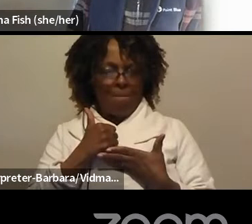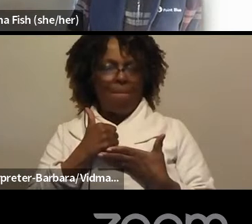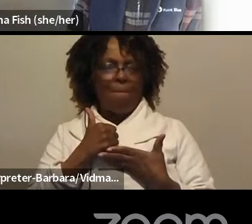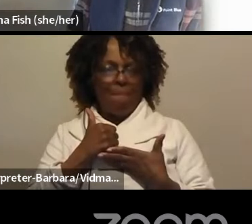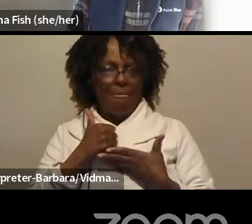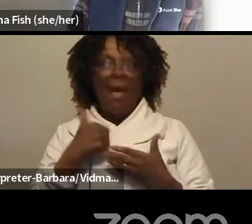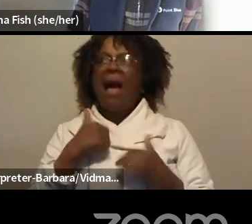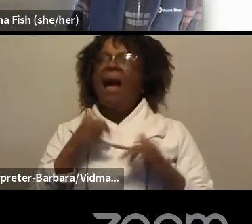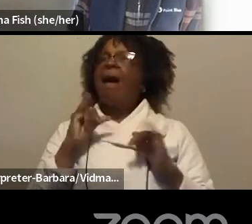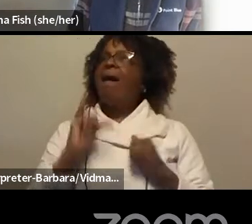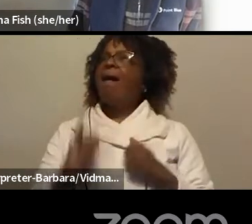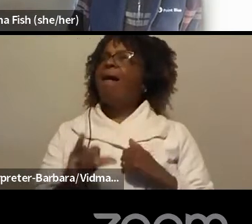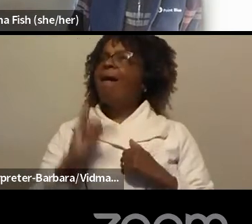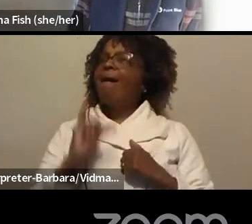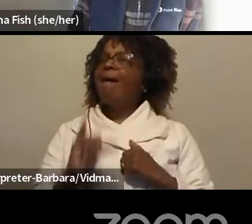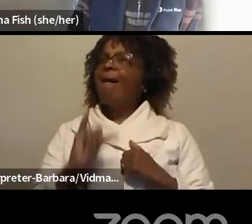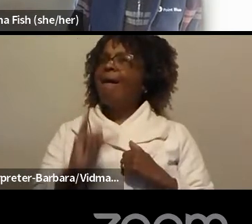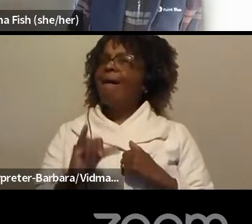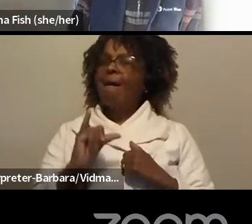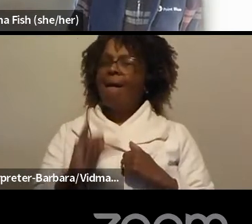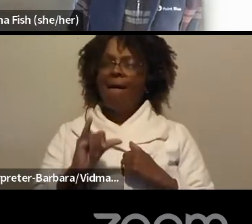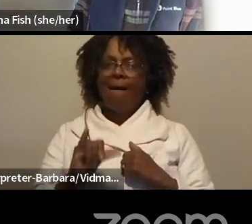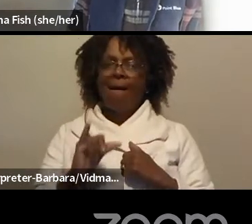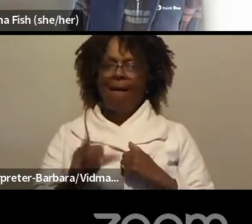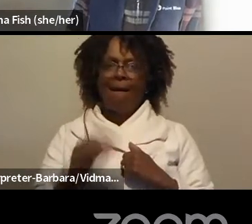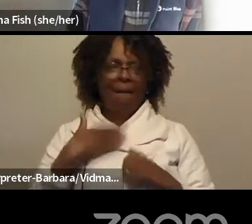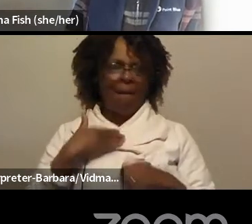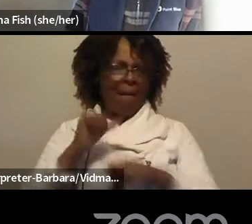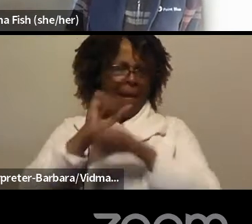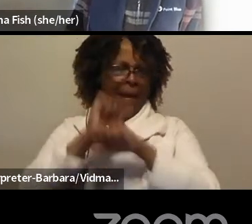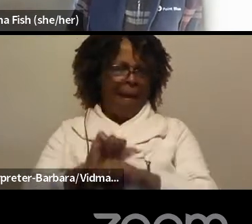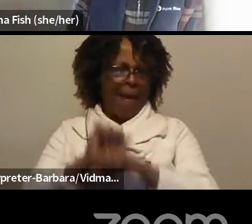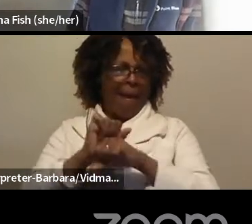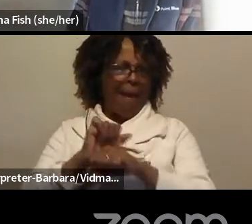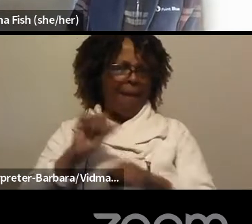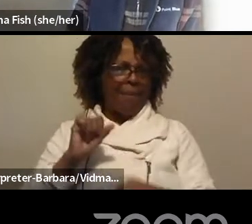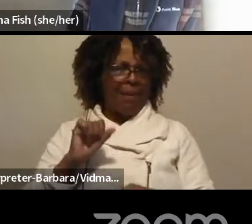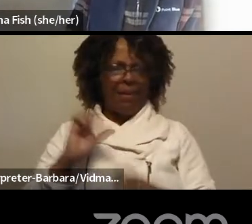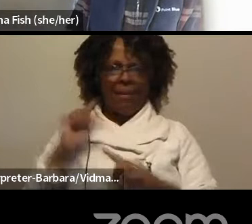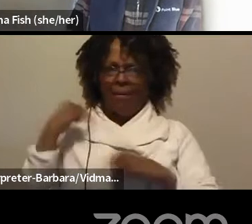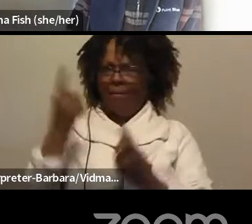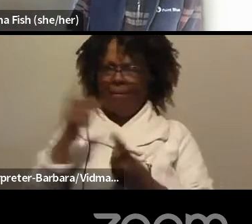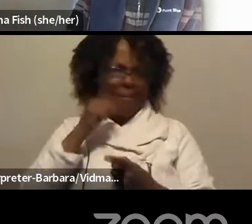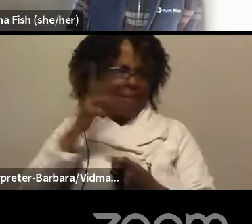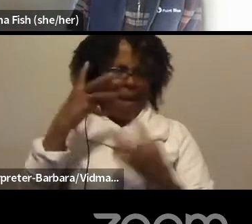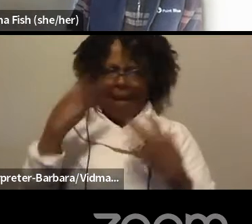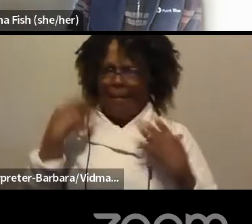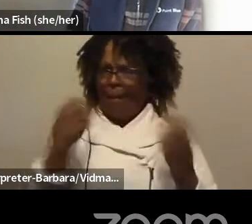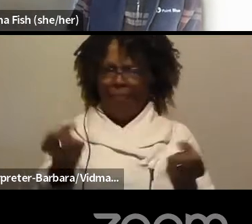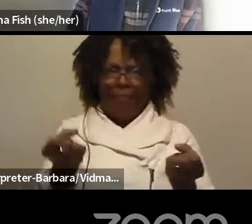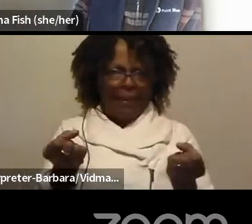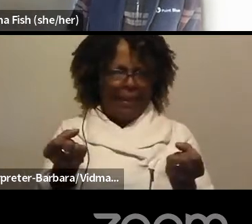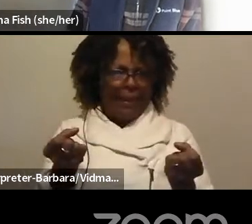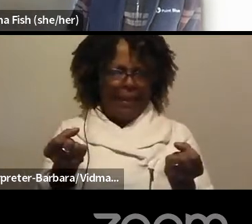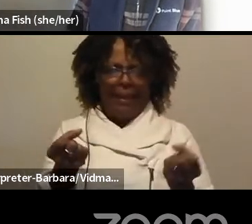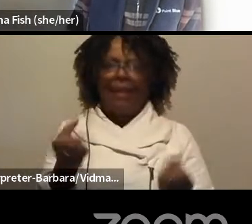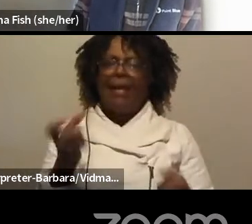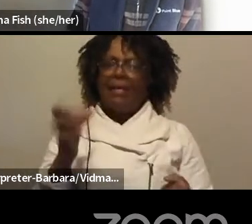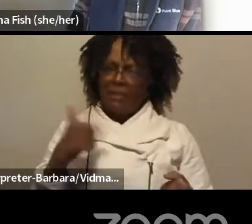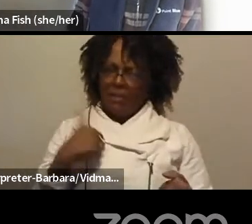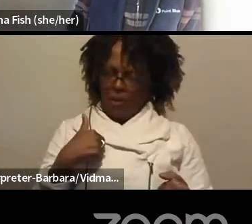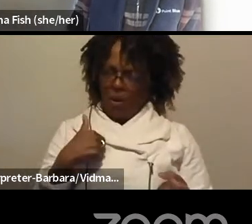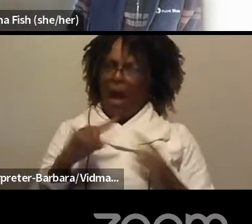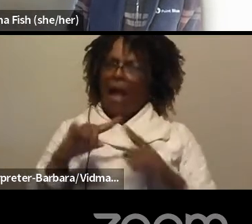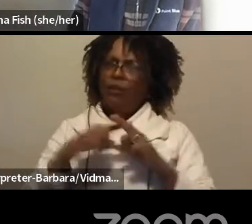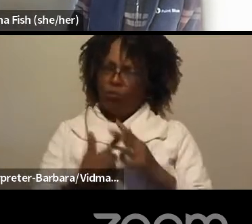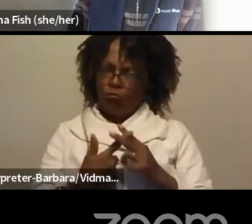bad it was and how unhealthy it was. And they kept encouraging me, talking to me. And I started talking to my